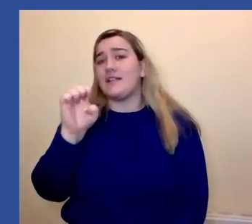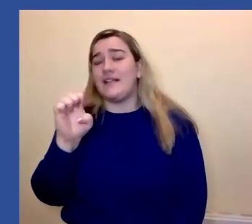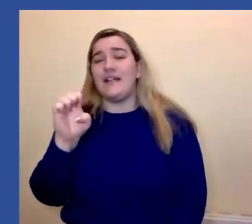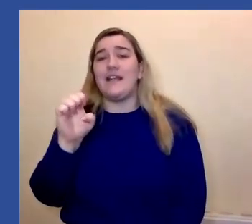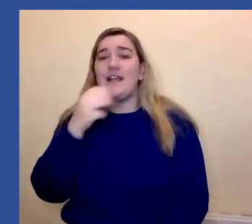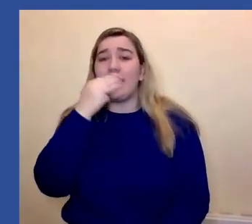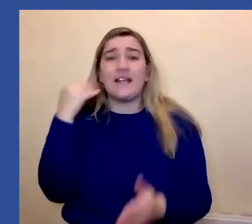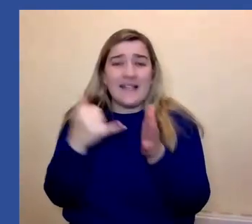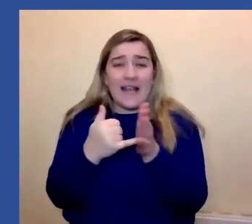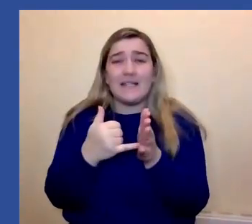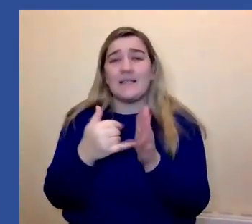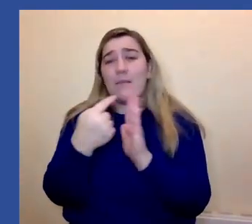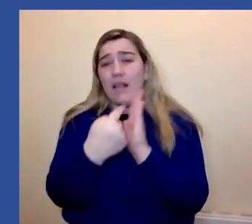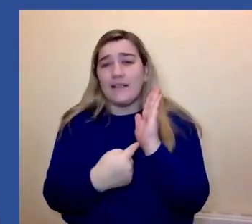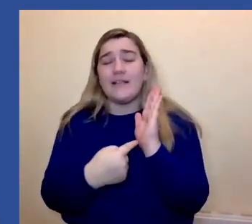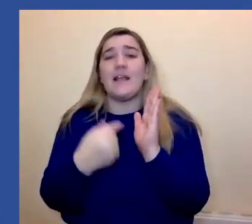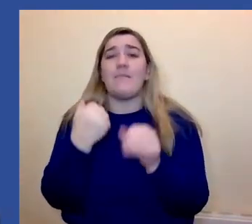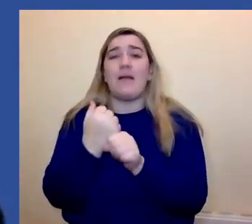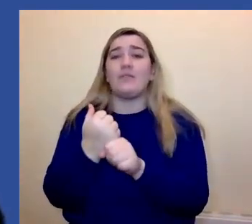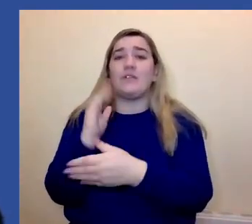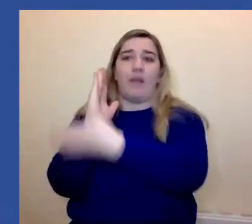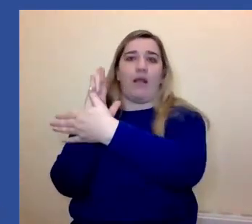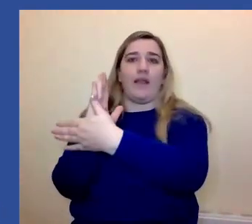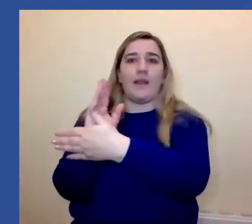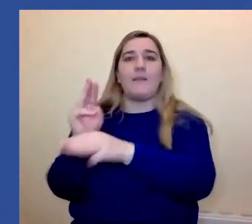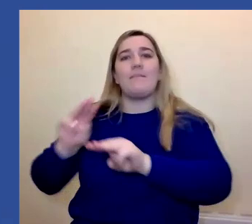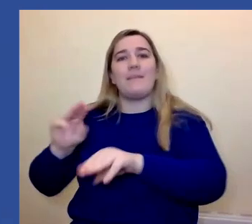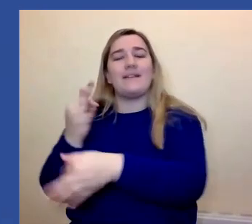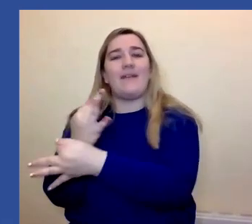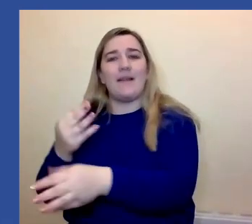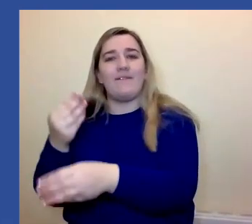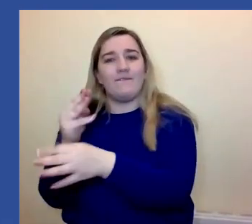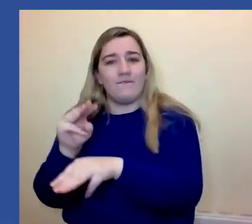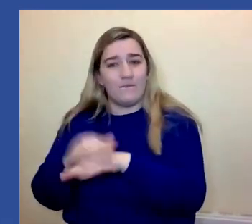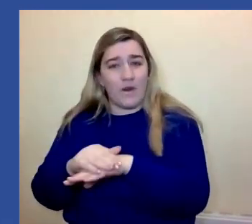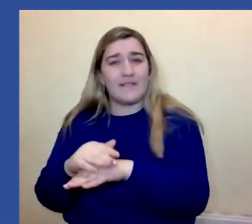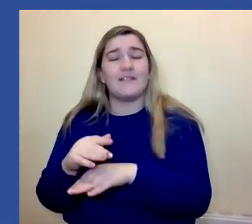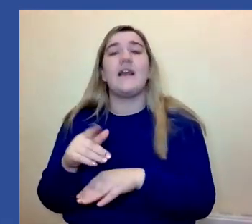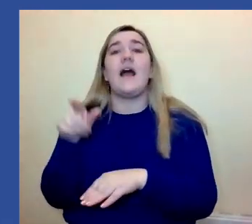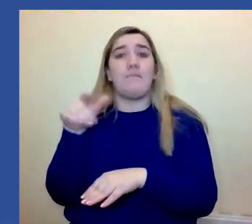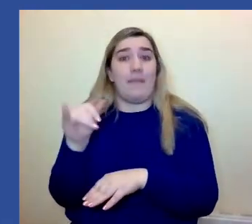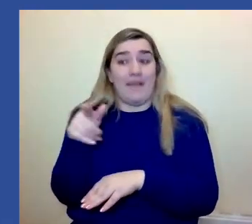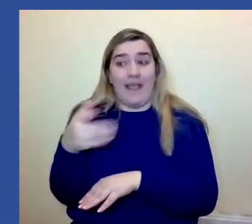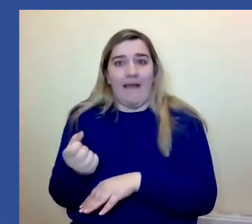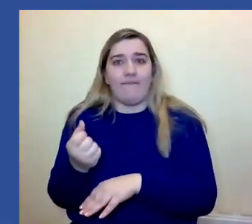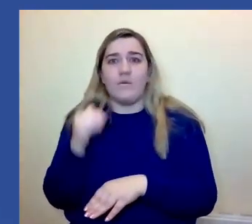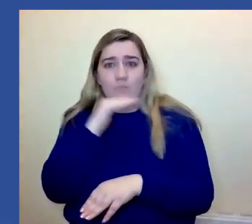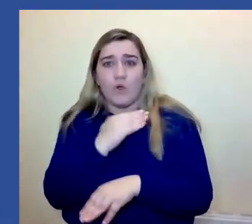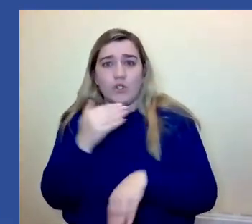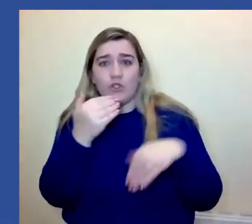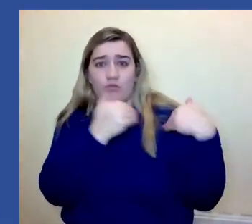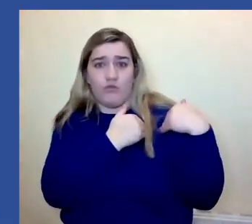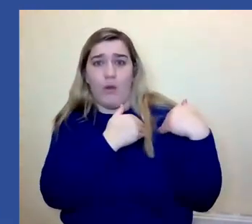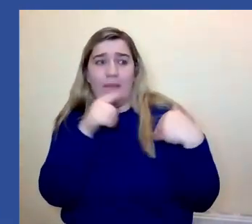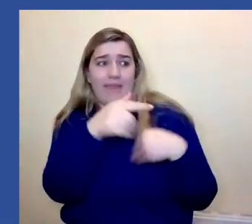ones, family, friends, who may all, if it's the person's will and preference, play a role as supporter. And I'll